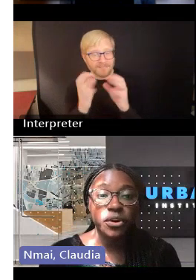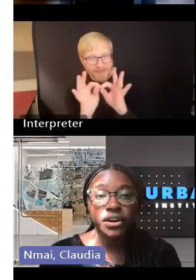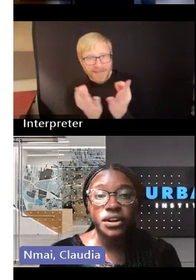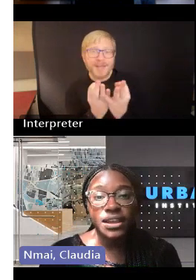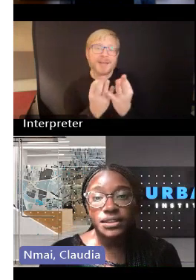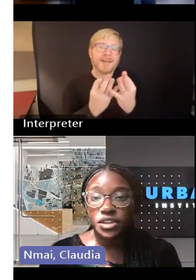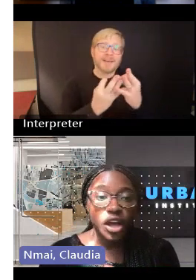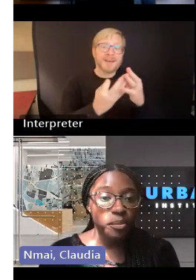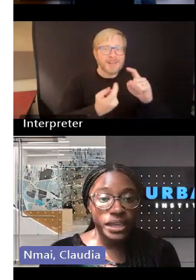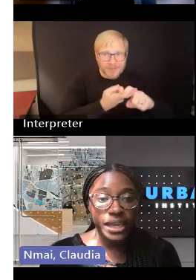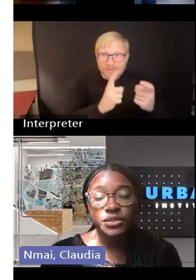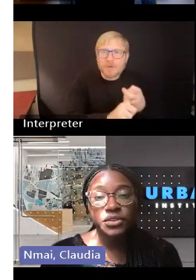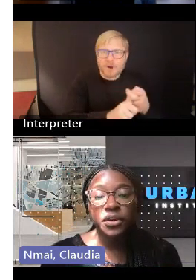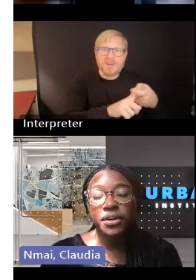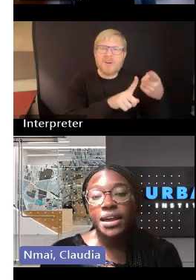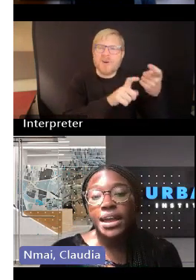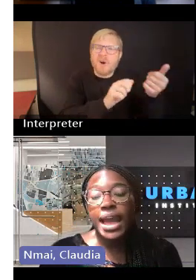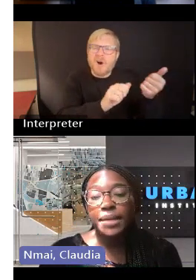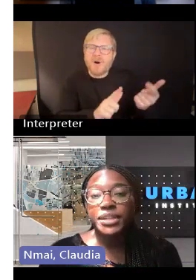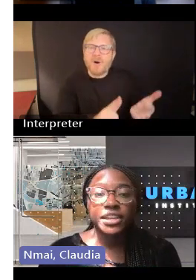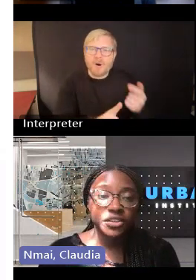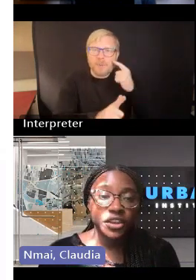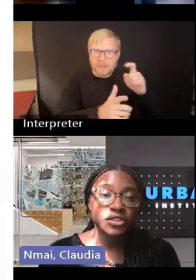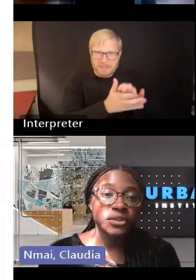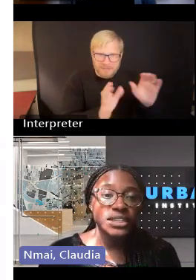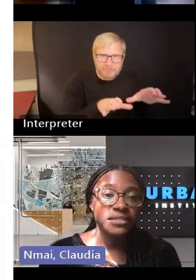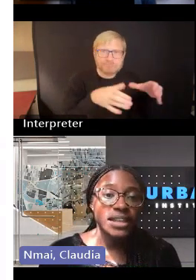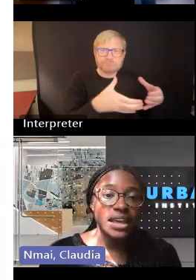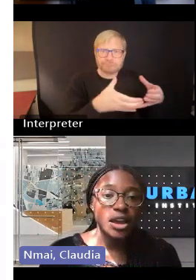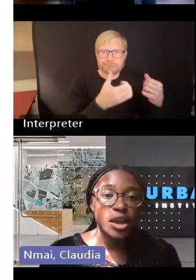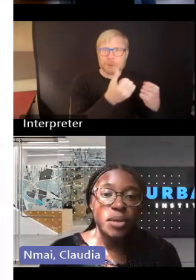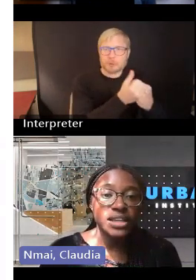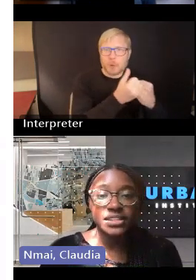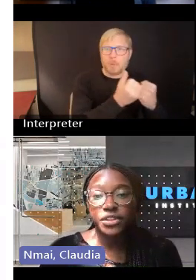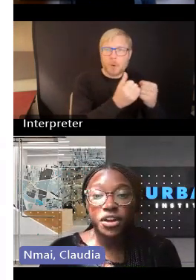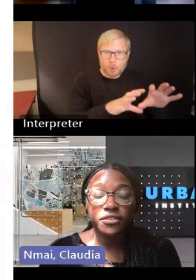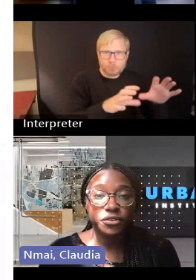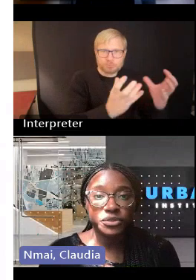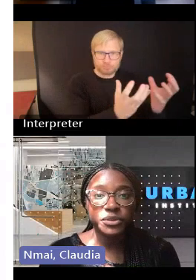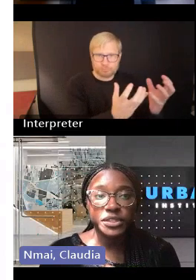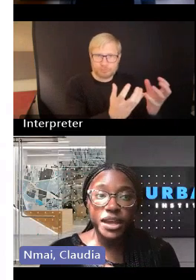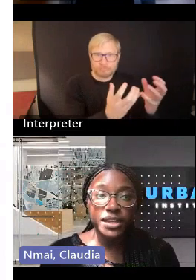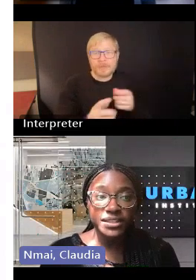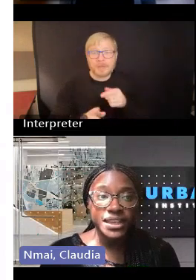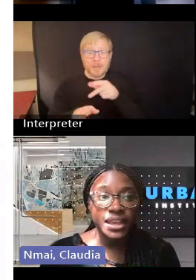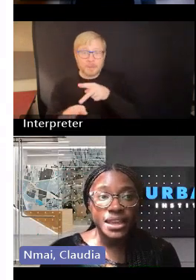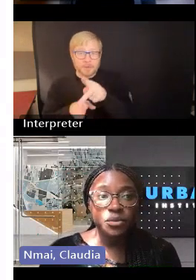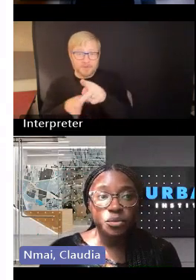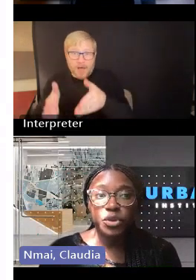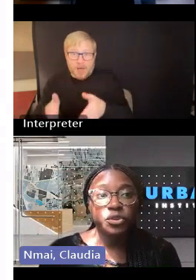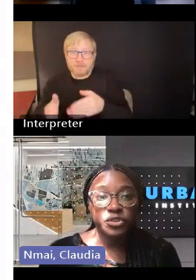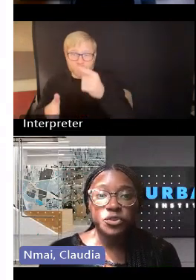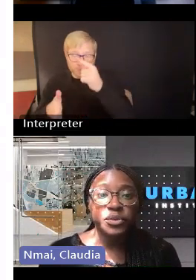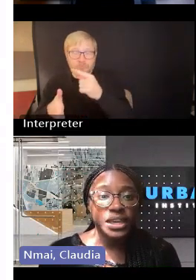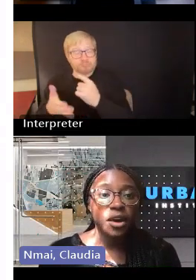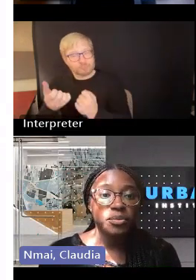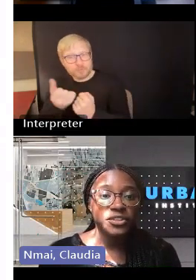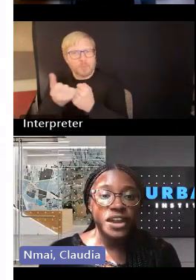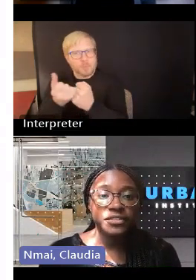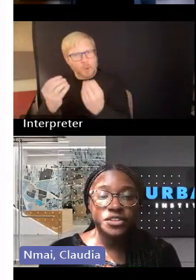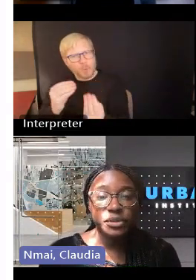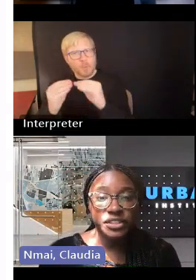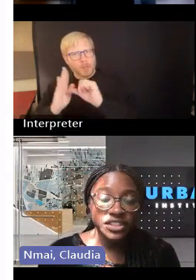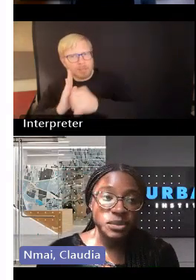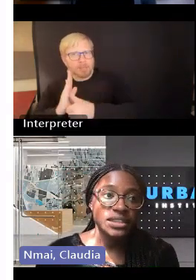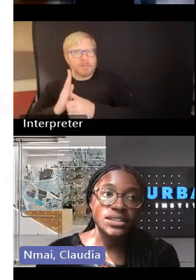advocacy support, legal help, and counsel. But here they also identified that a positive law enforcement response would also really